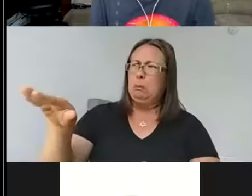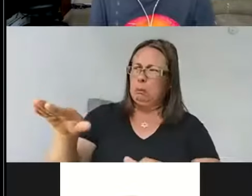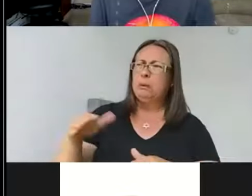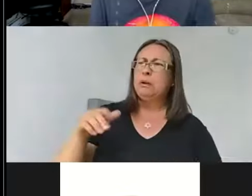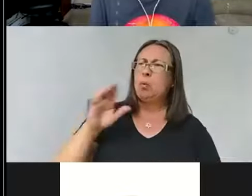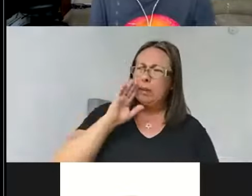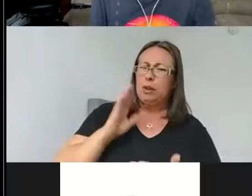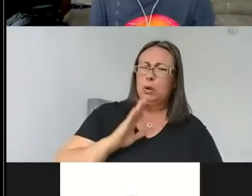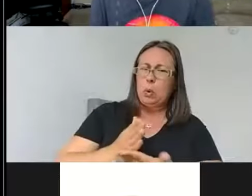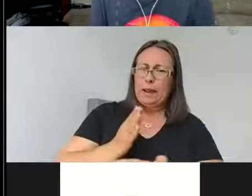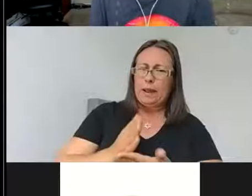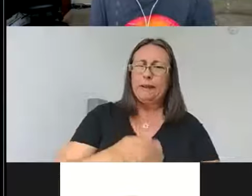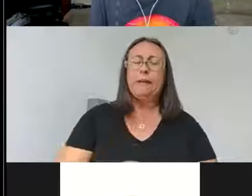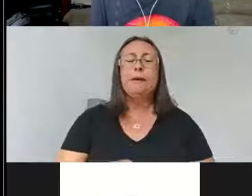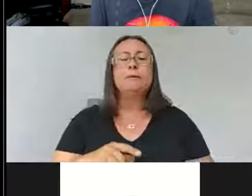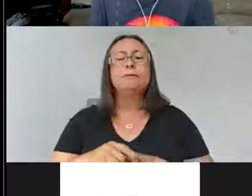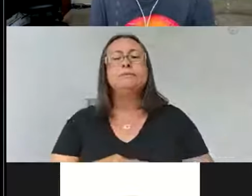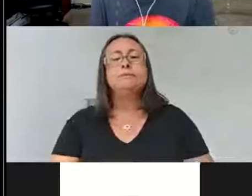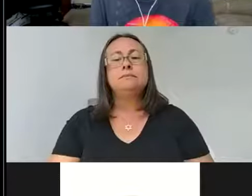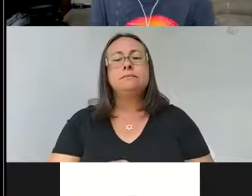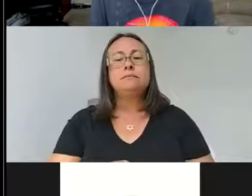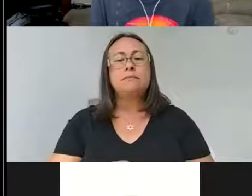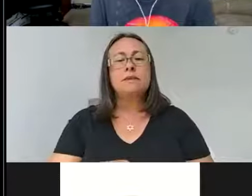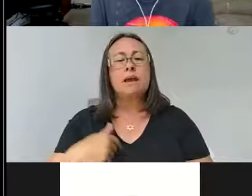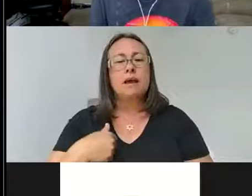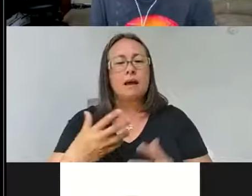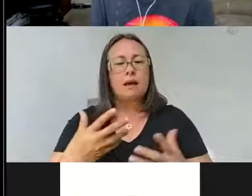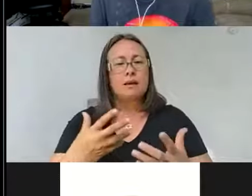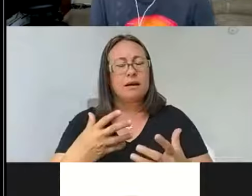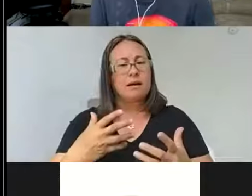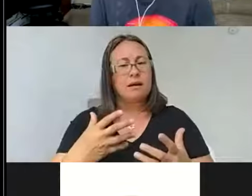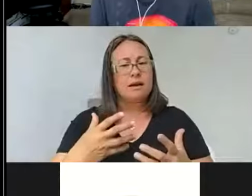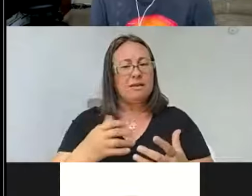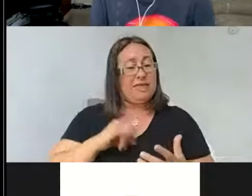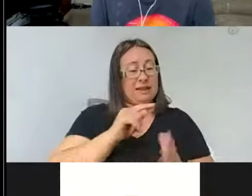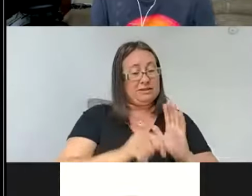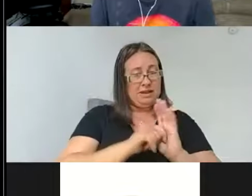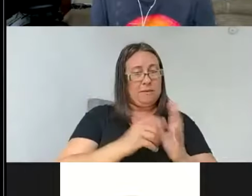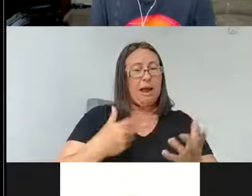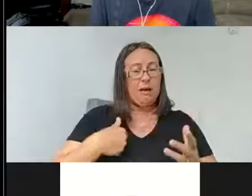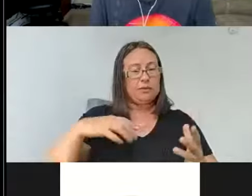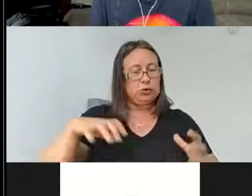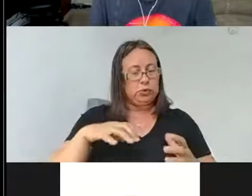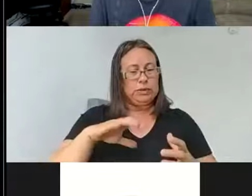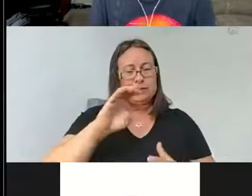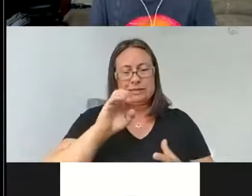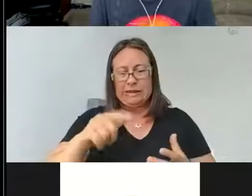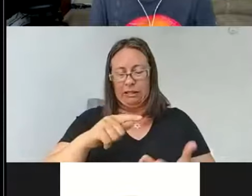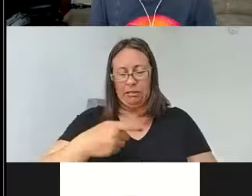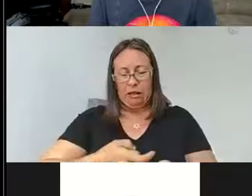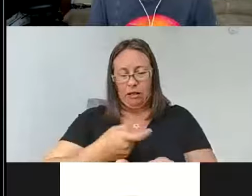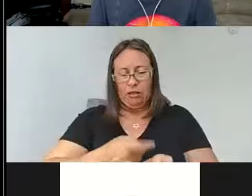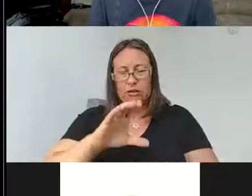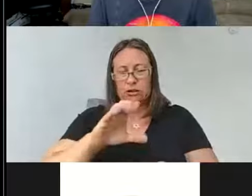an in vivo model, like a mouse model or something, because I was doing all cell culture in my PhD. And the third thing is I